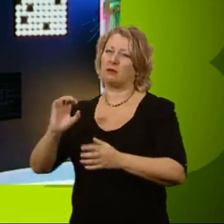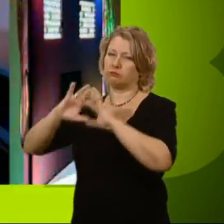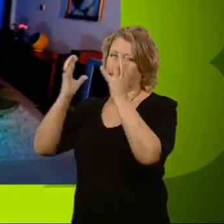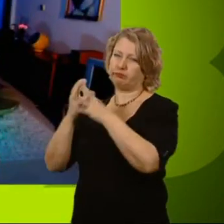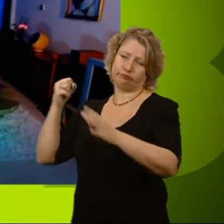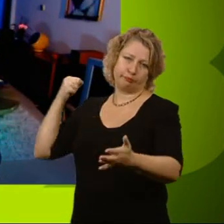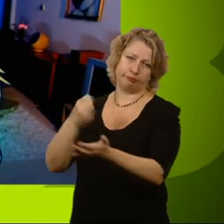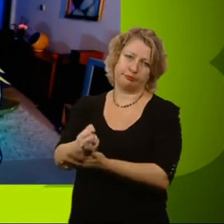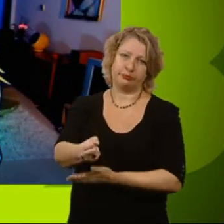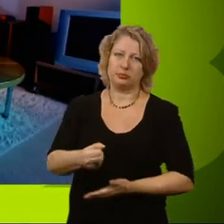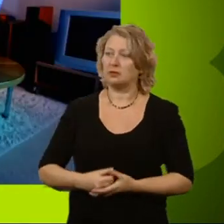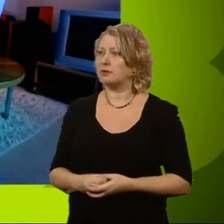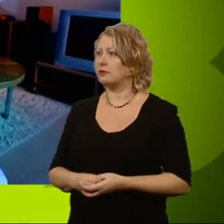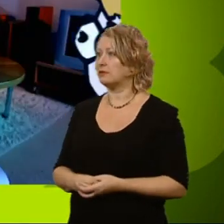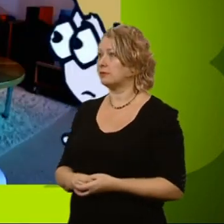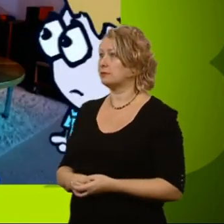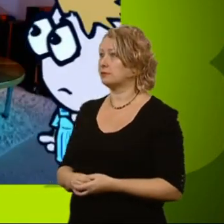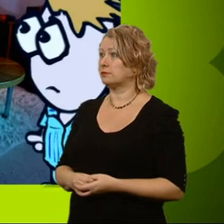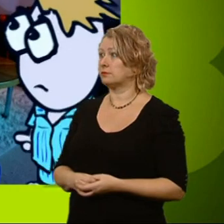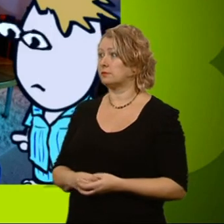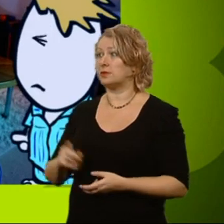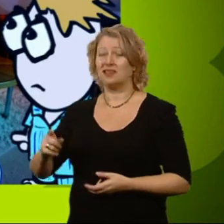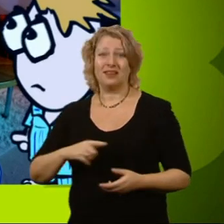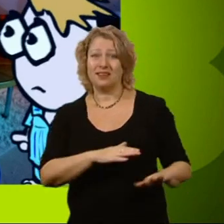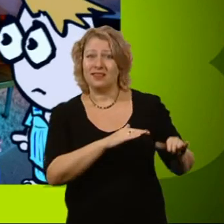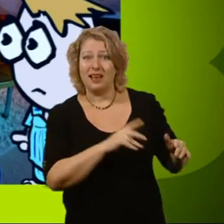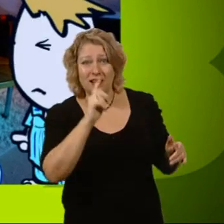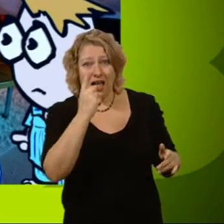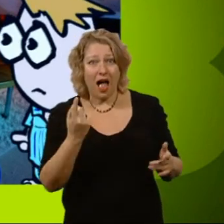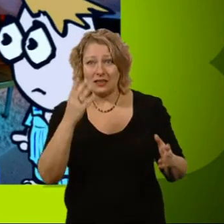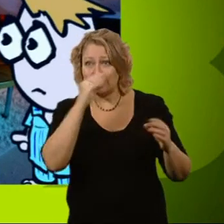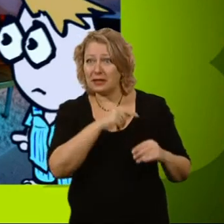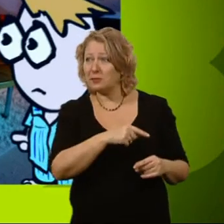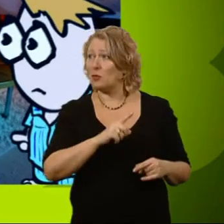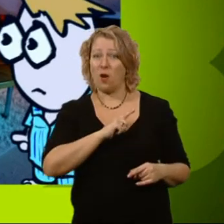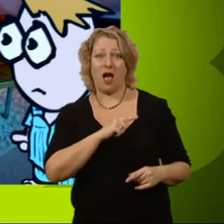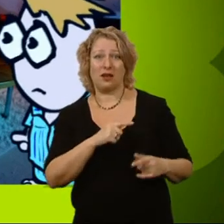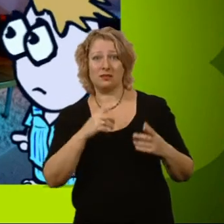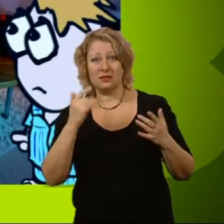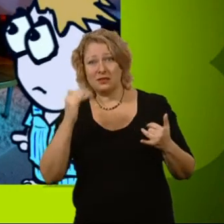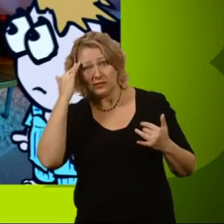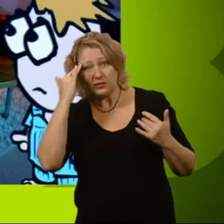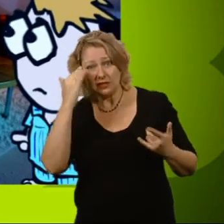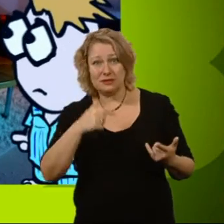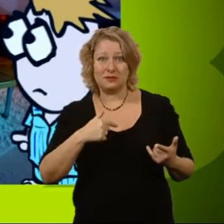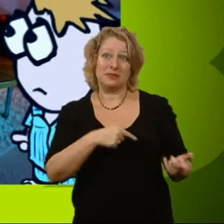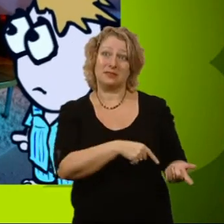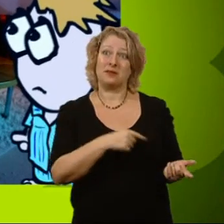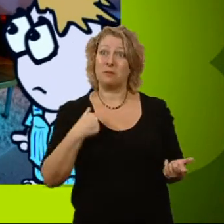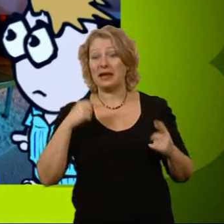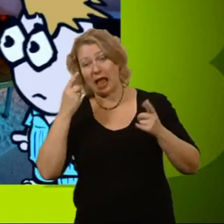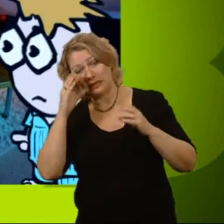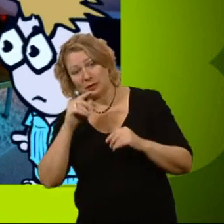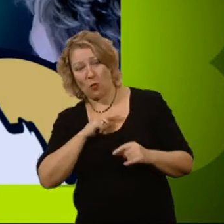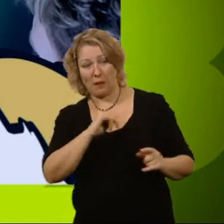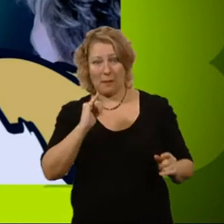Asteroid, definitely asteroid. Little Howard can't sleep because he's had a nightmare about giant bedbugs, and I can't sleep because Little Howard's had a nightmare about giant